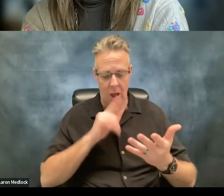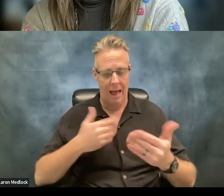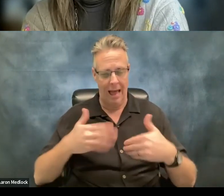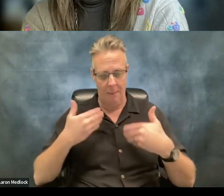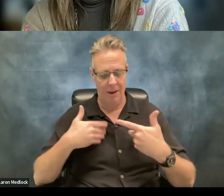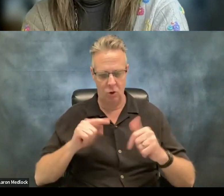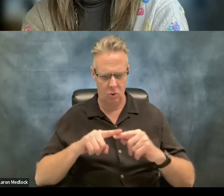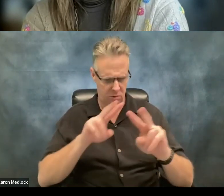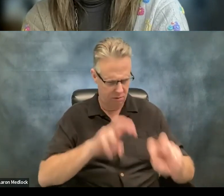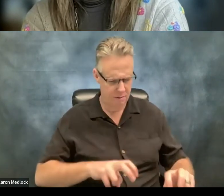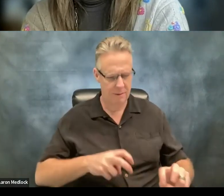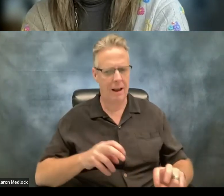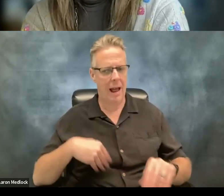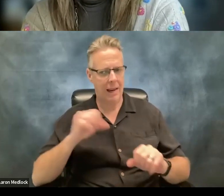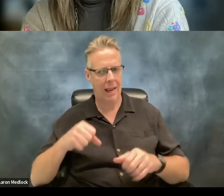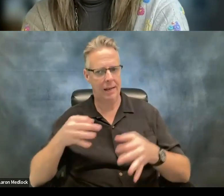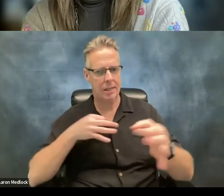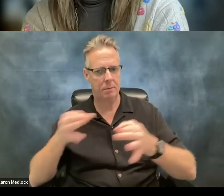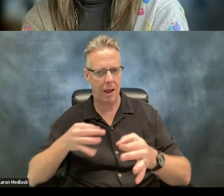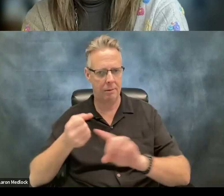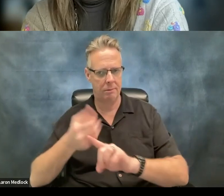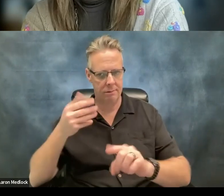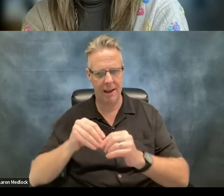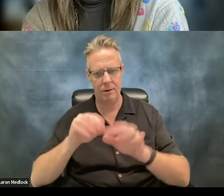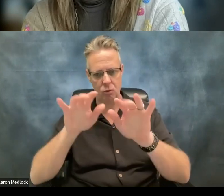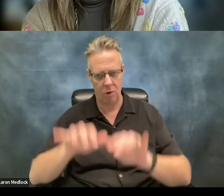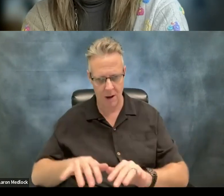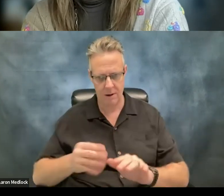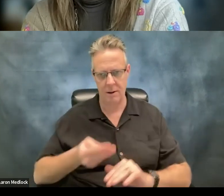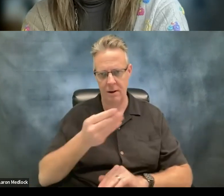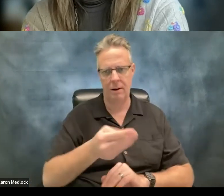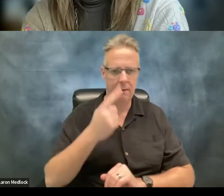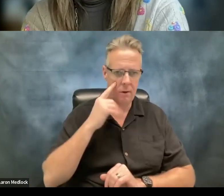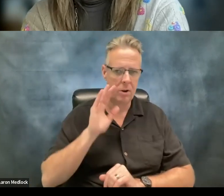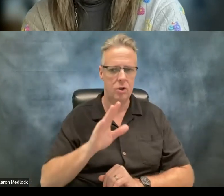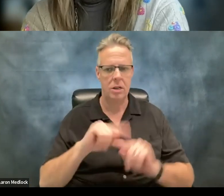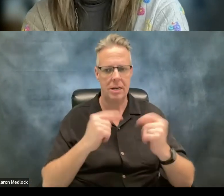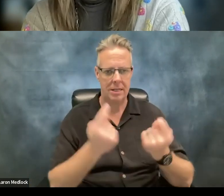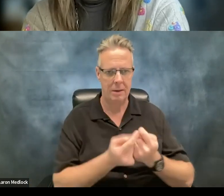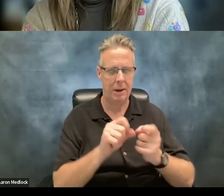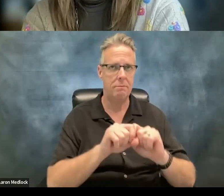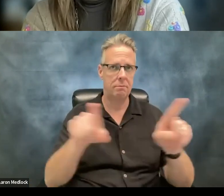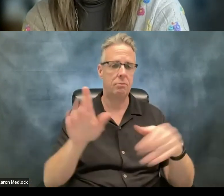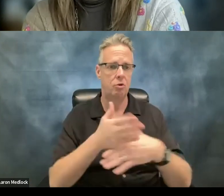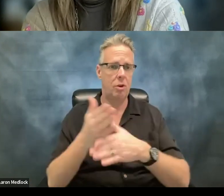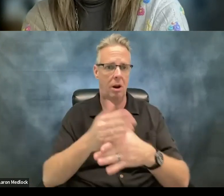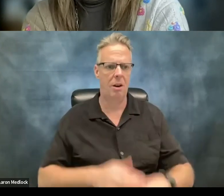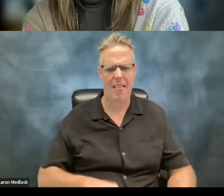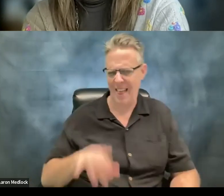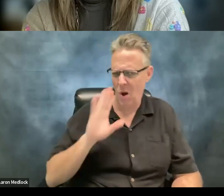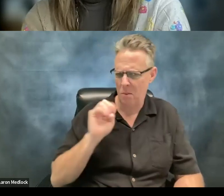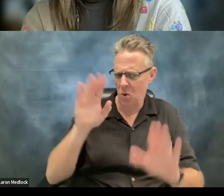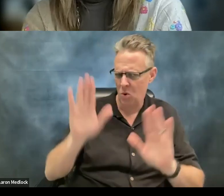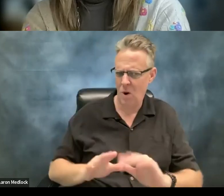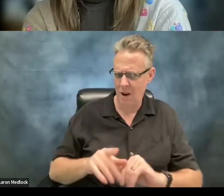to provide some information in writing to the HMA team to share out. That would be great, Jane, if you don't mind.